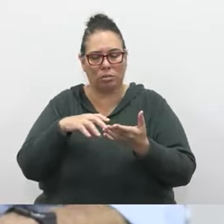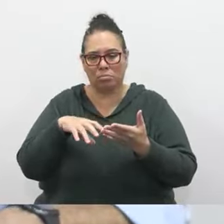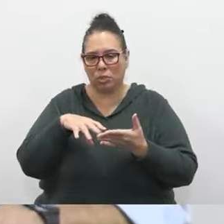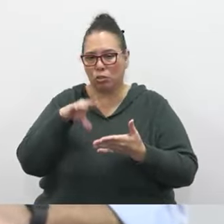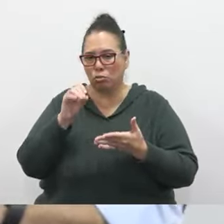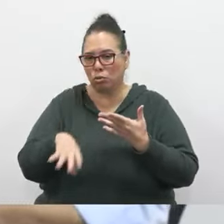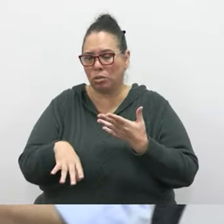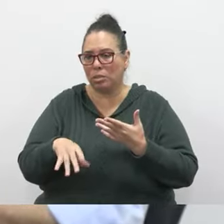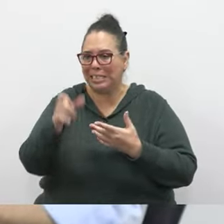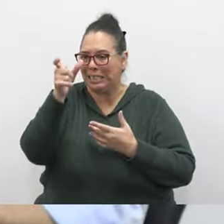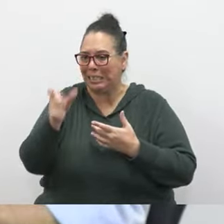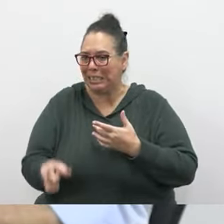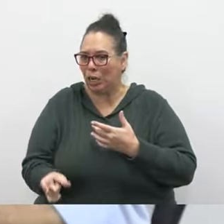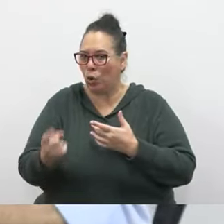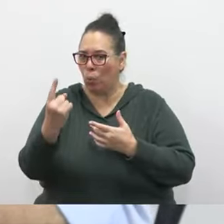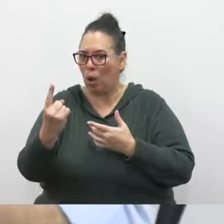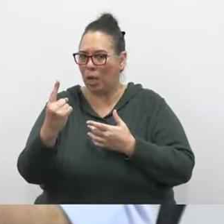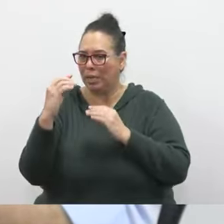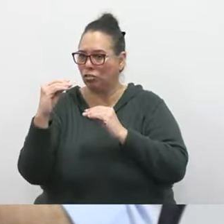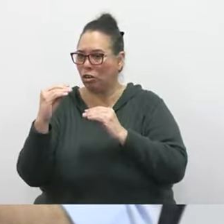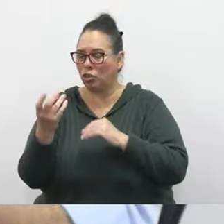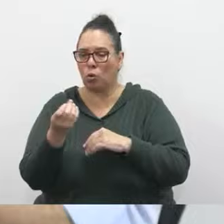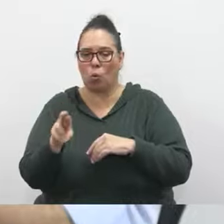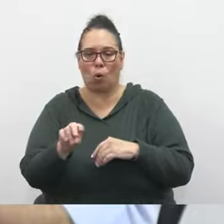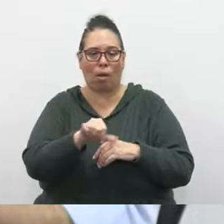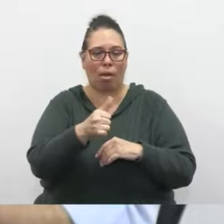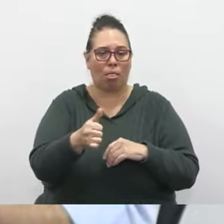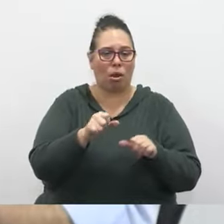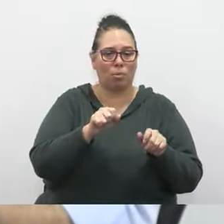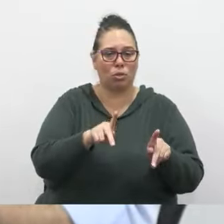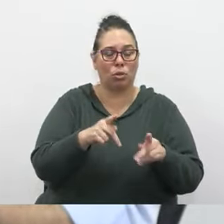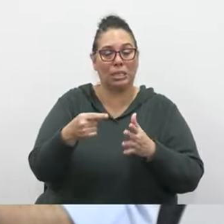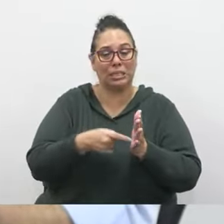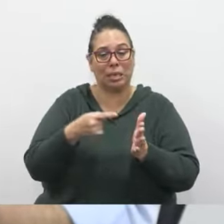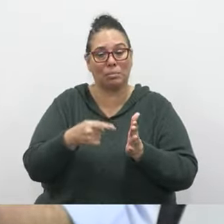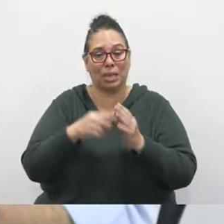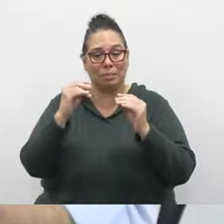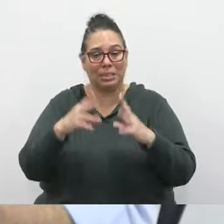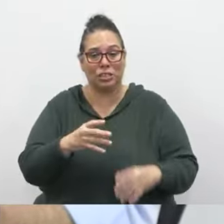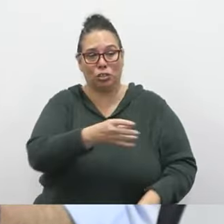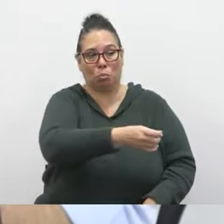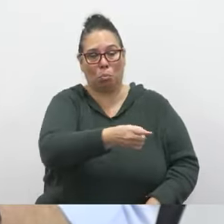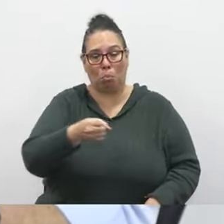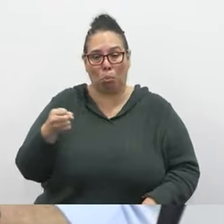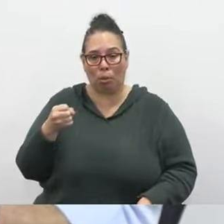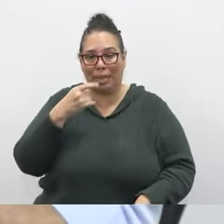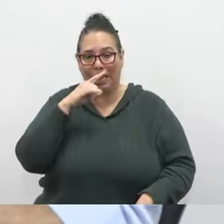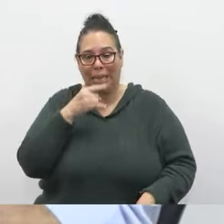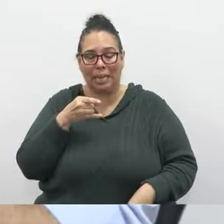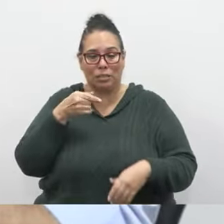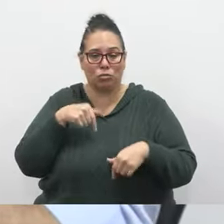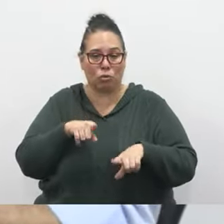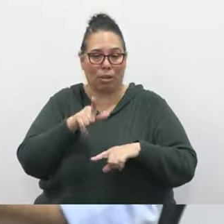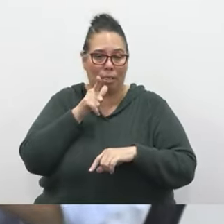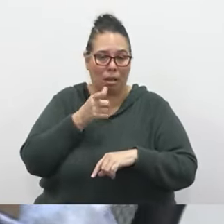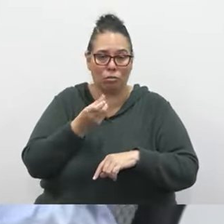1 instruction or whether it's through other opportunities. Sometimes teachers are pulling kids in during lunch or after